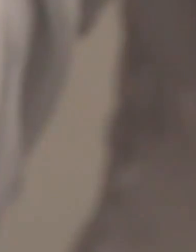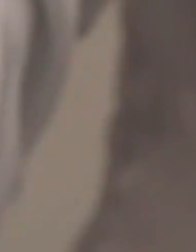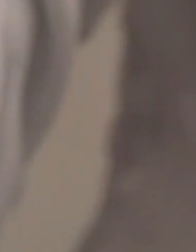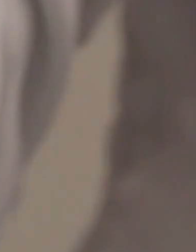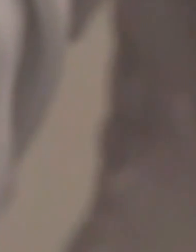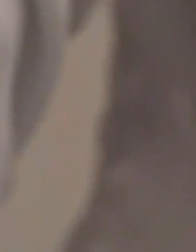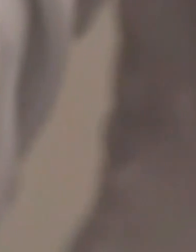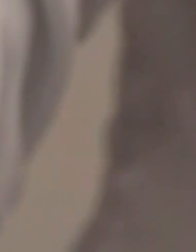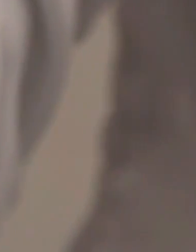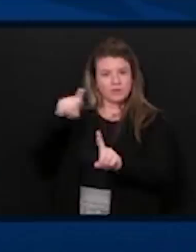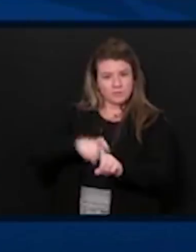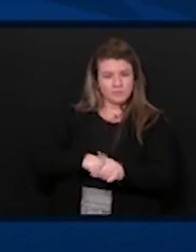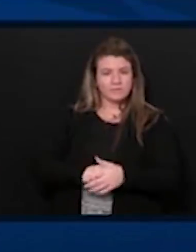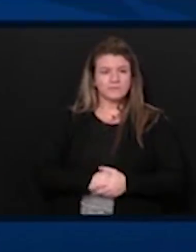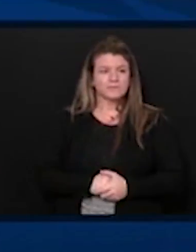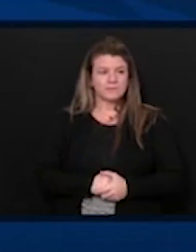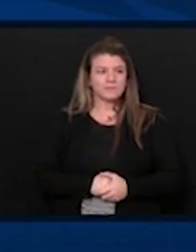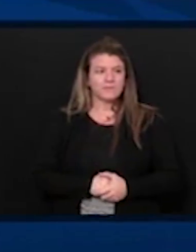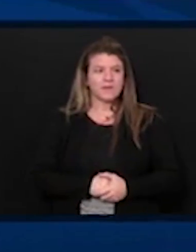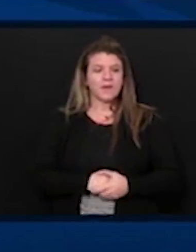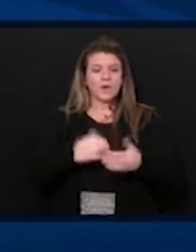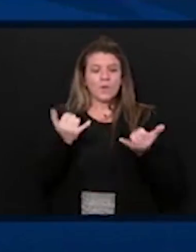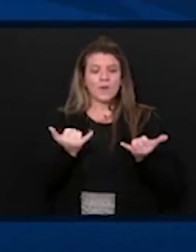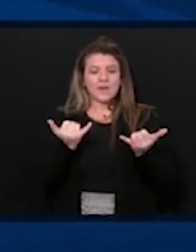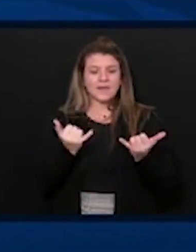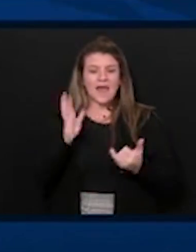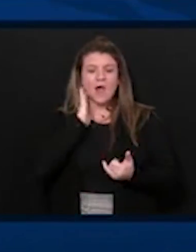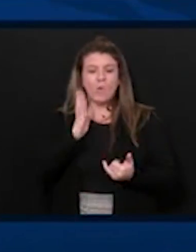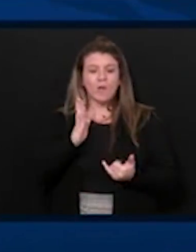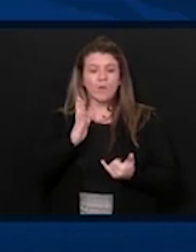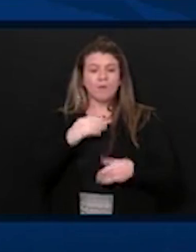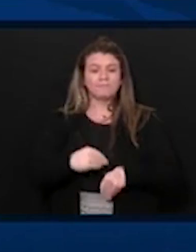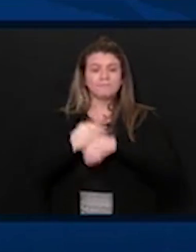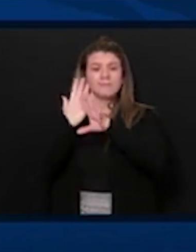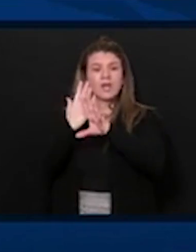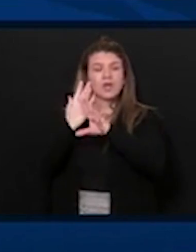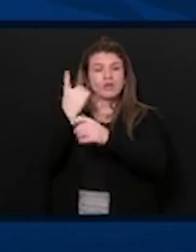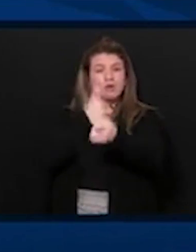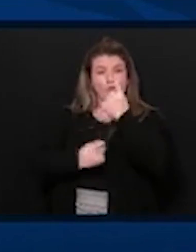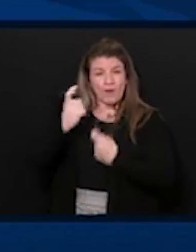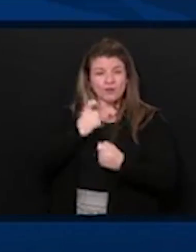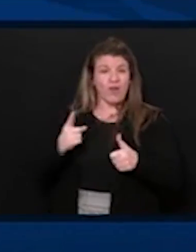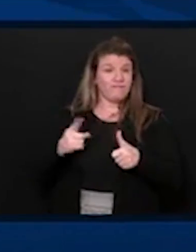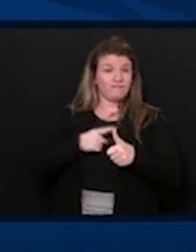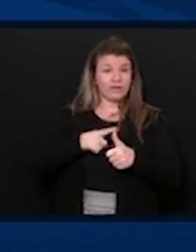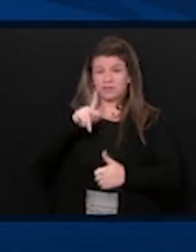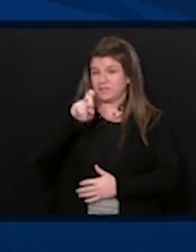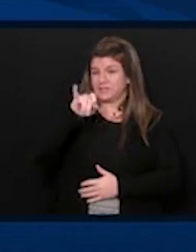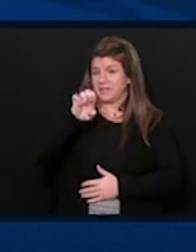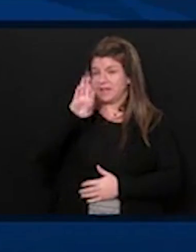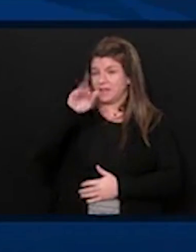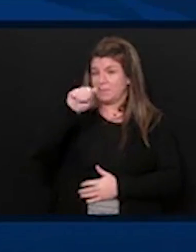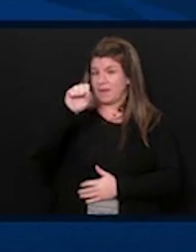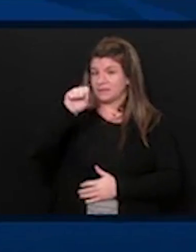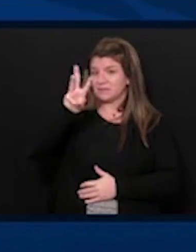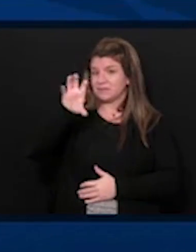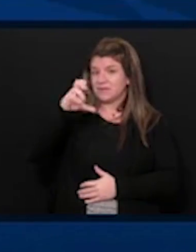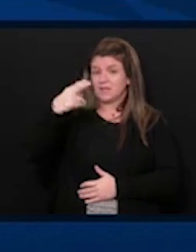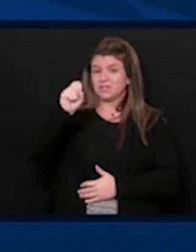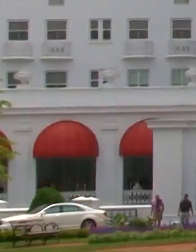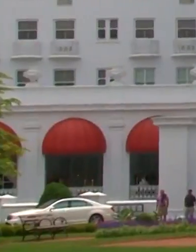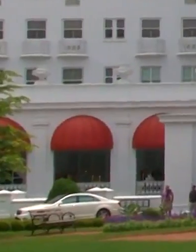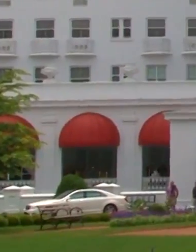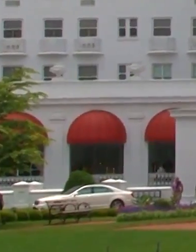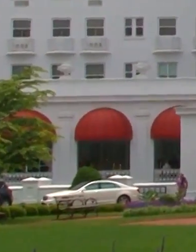% effective. During questions from the media, Governor Justice was asked about a New Year's Eve party celebrated at his